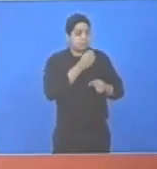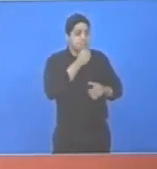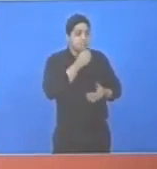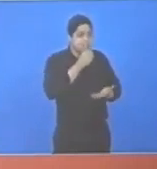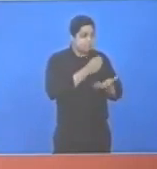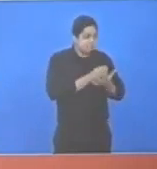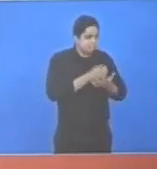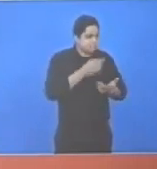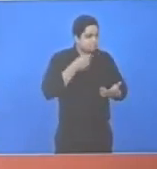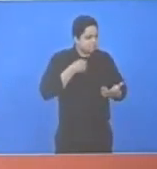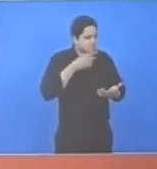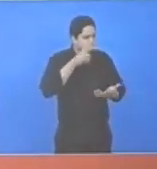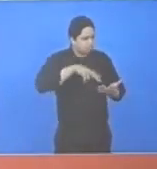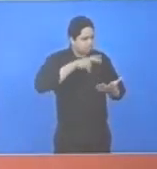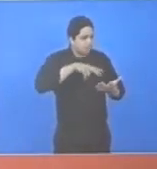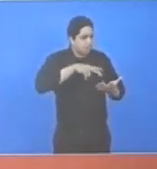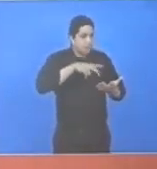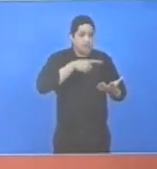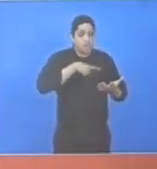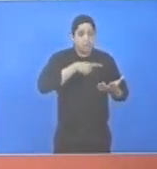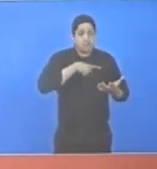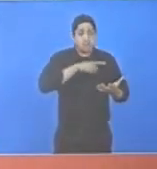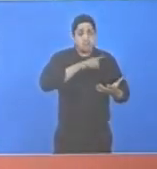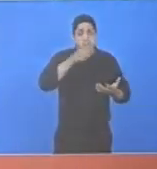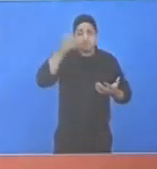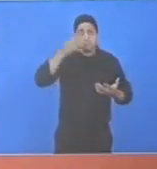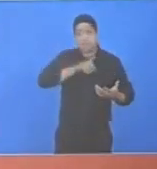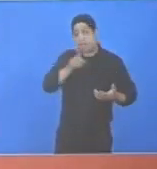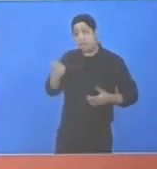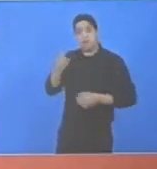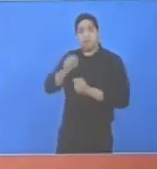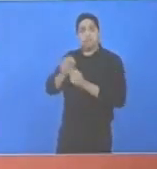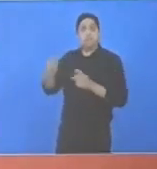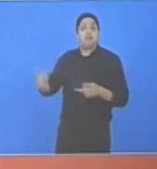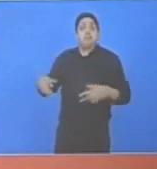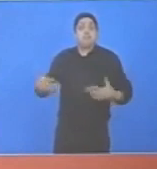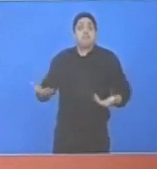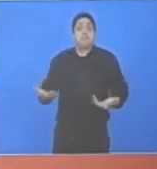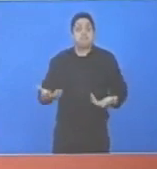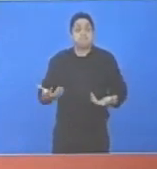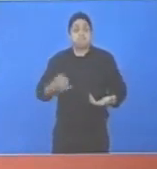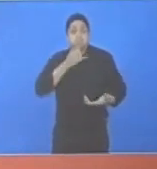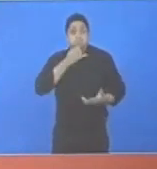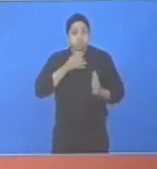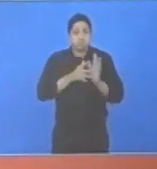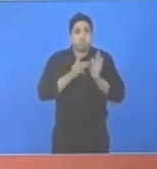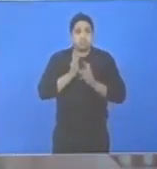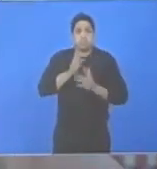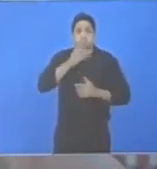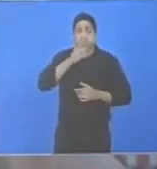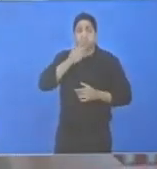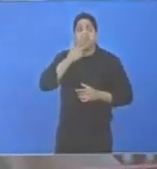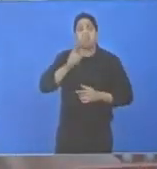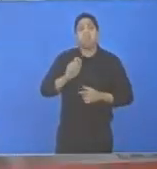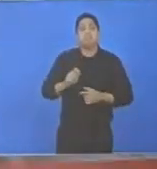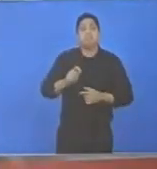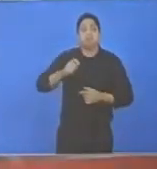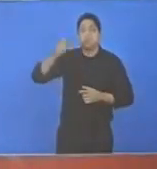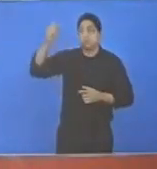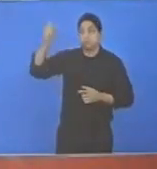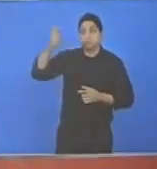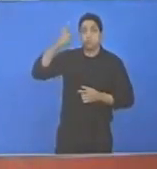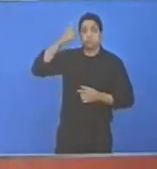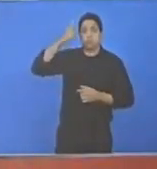to revelation or to another book way ahead. When Jesus says the